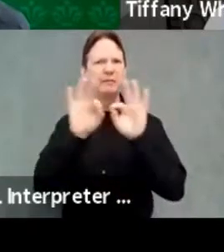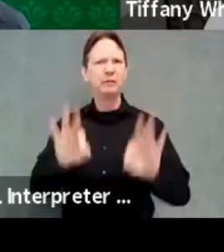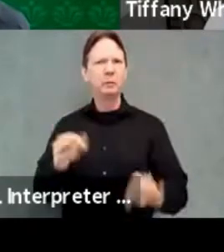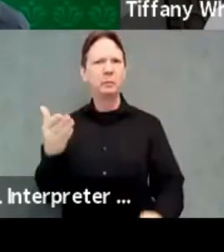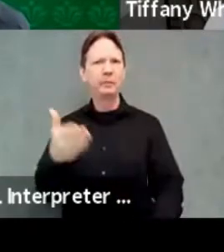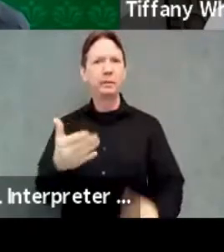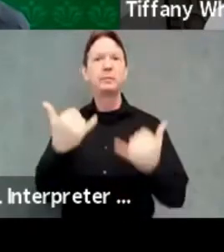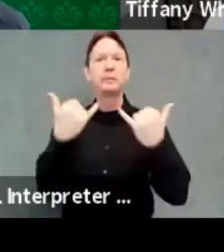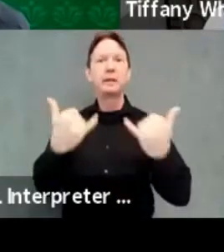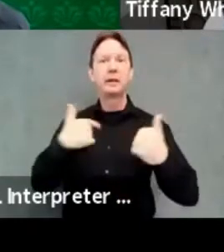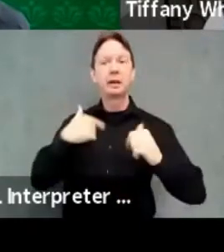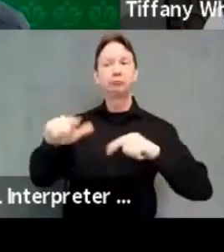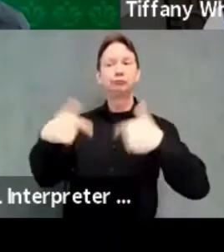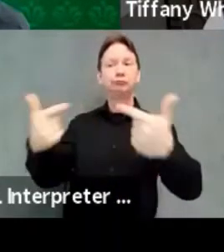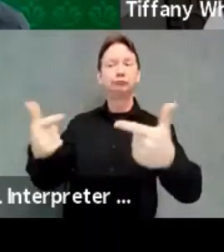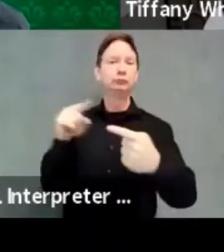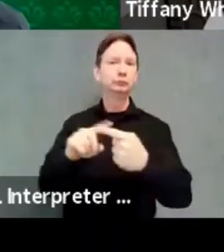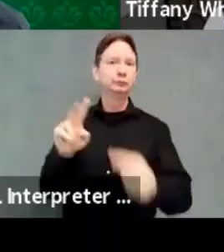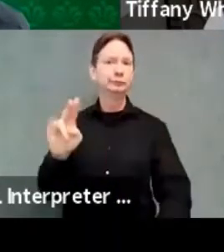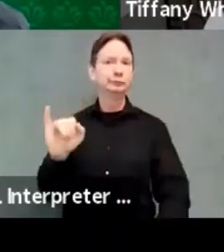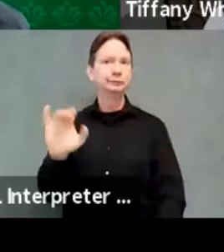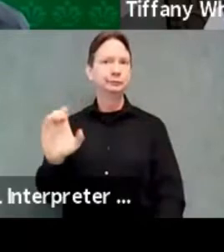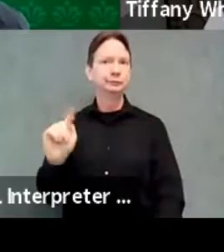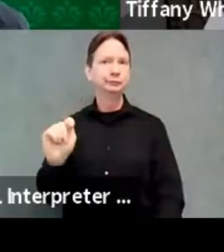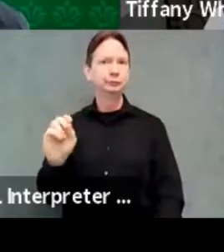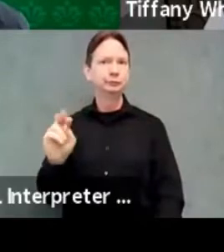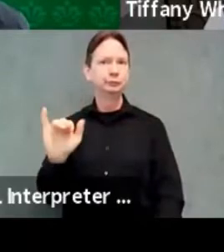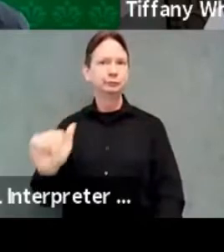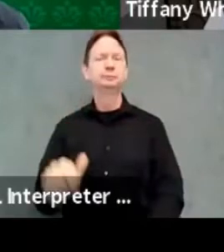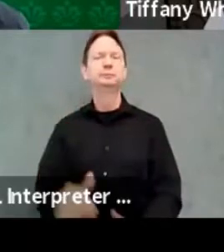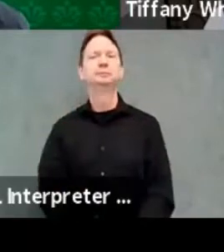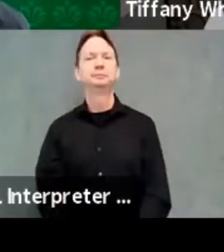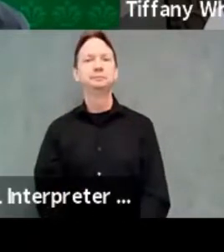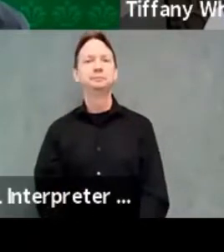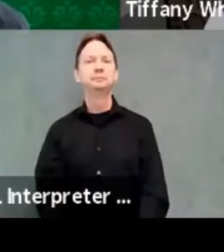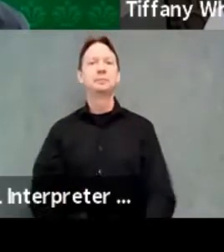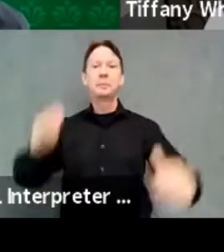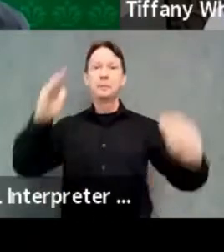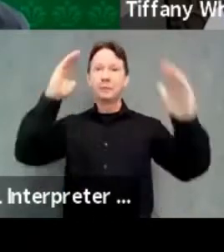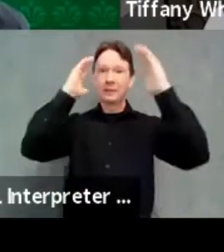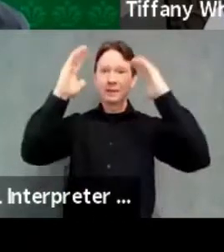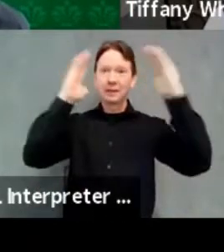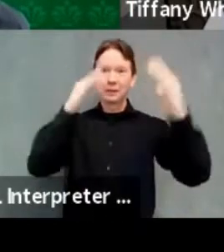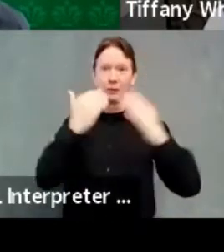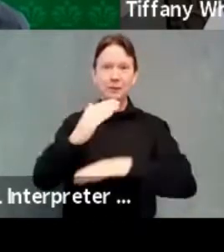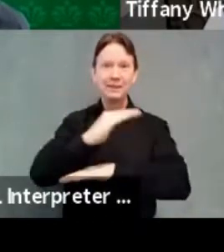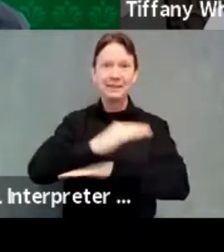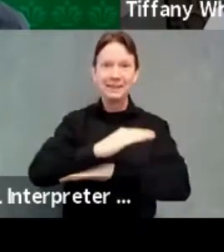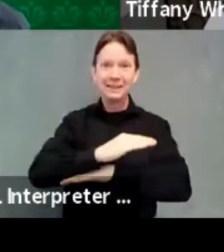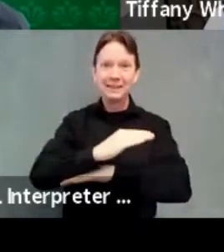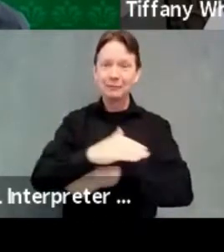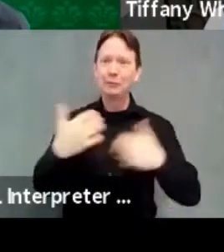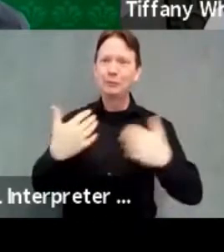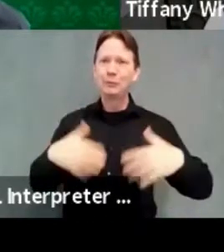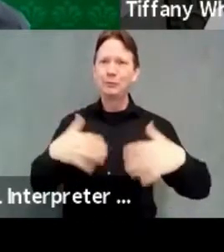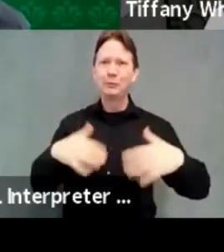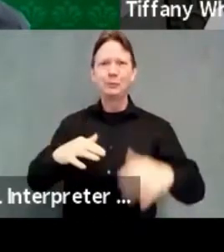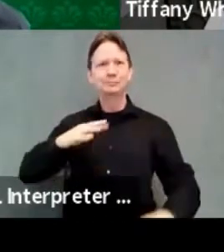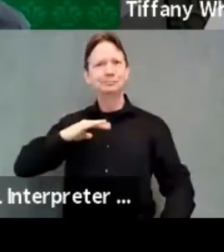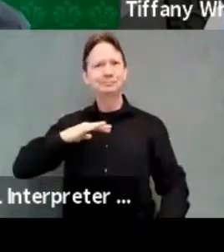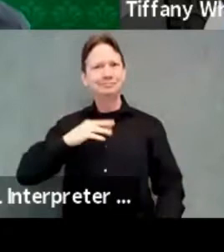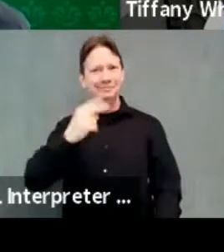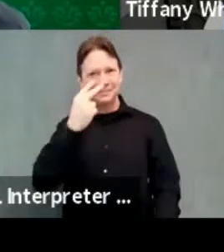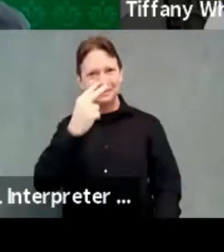couple moments. Hello, good evening, everybody. Really lovely to see you all. And I wish I was